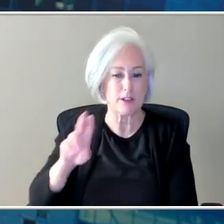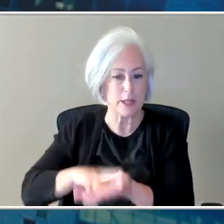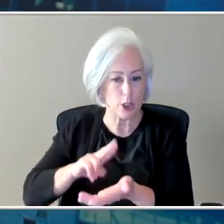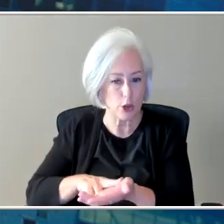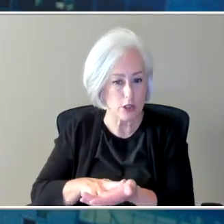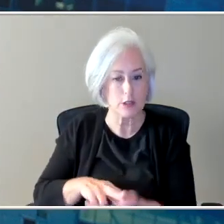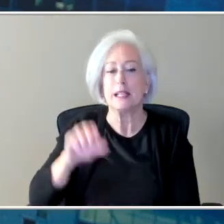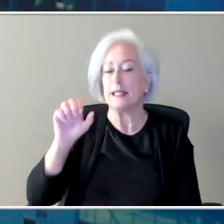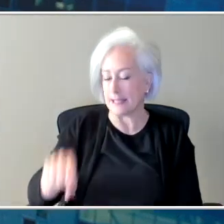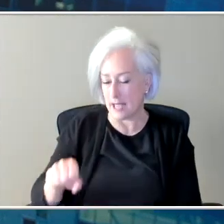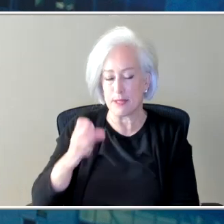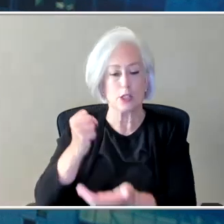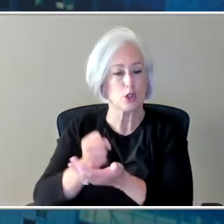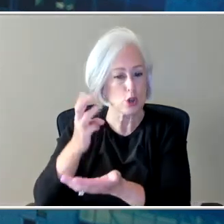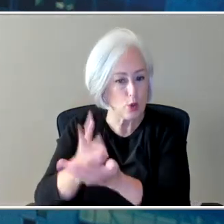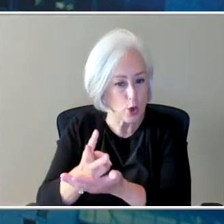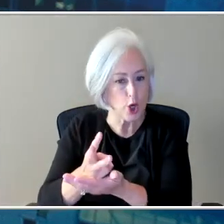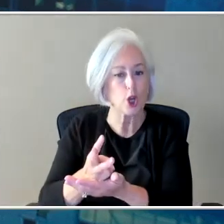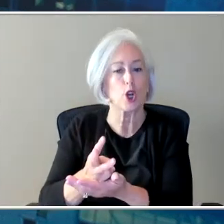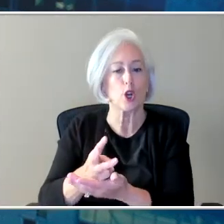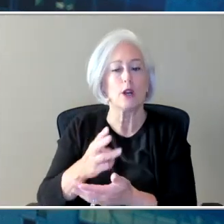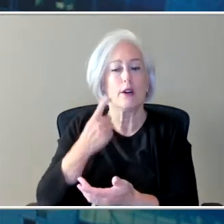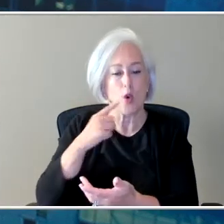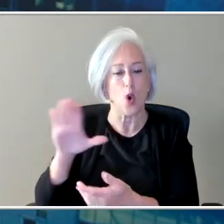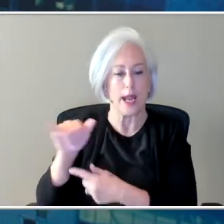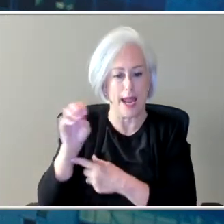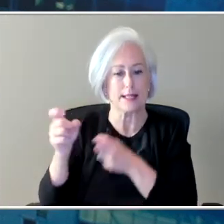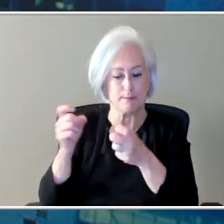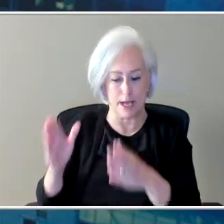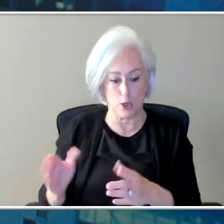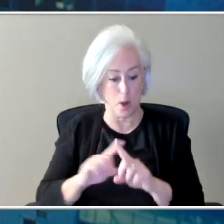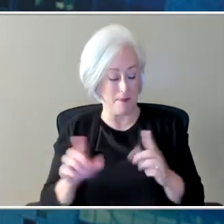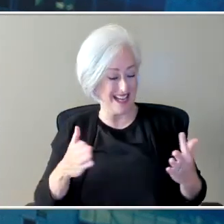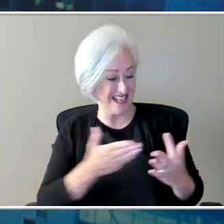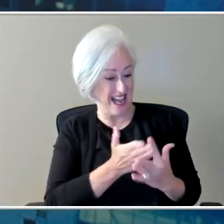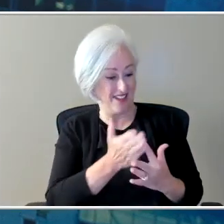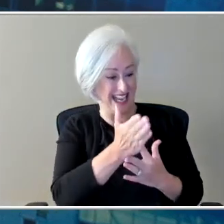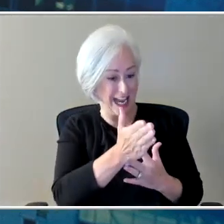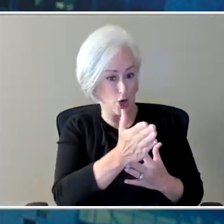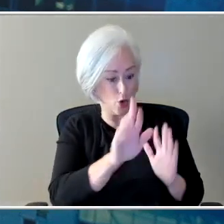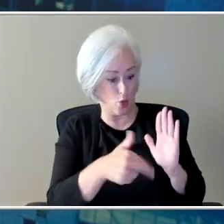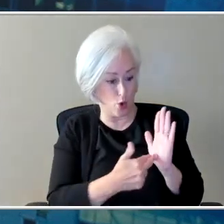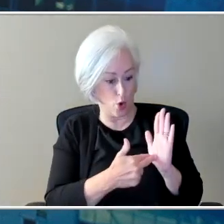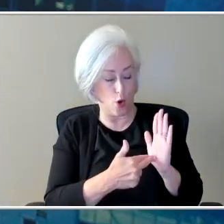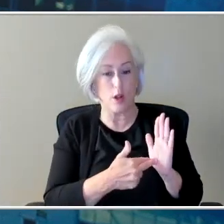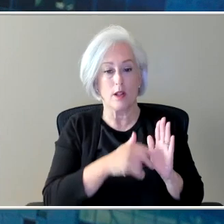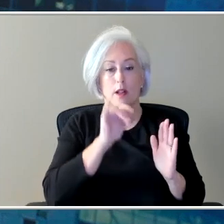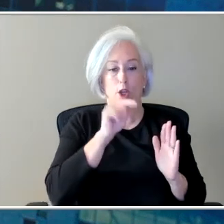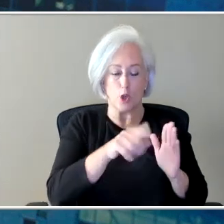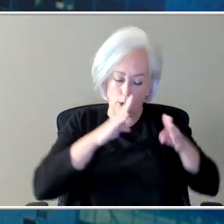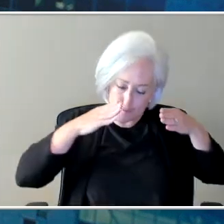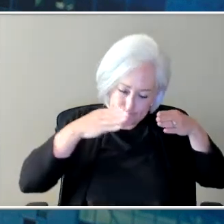that is in a case manager role. But in the navigator role, you're really with just, you're hyper focused on